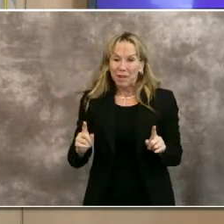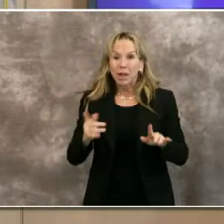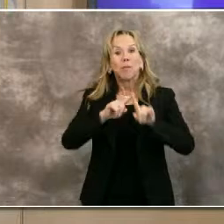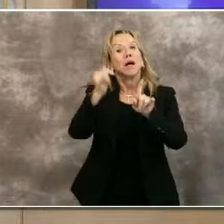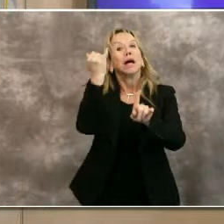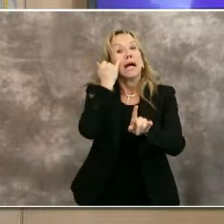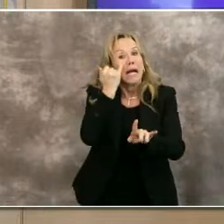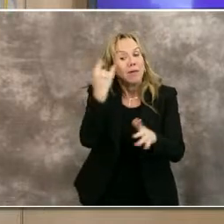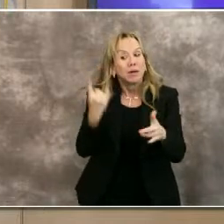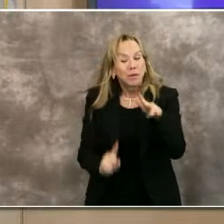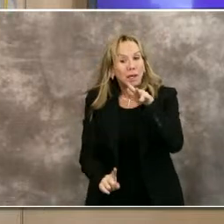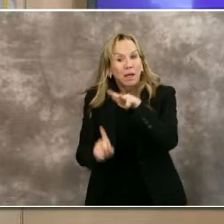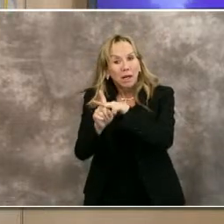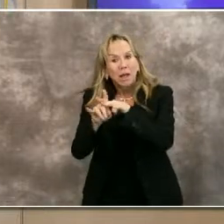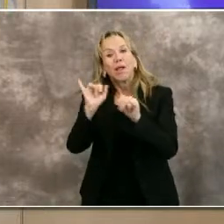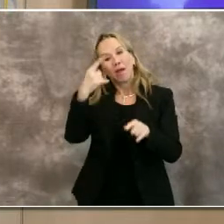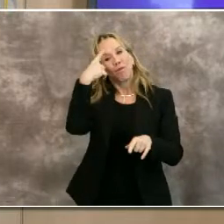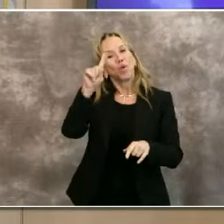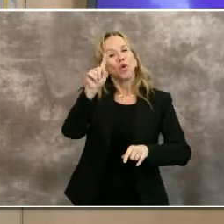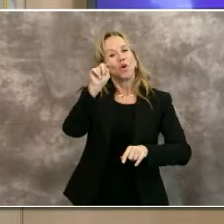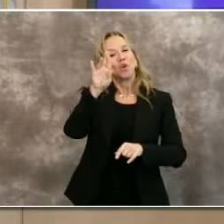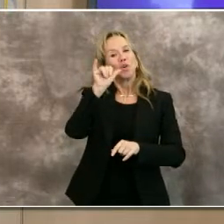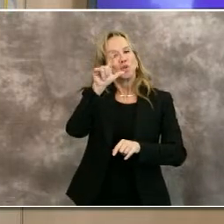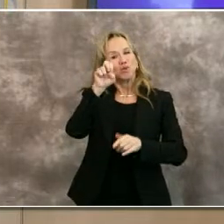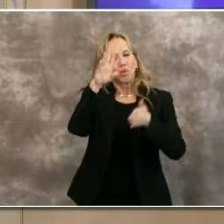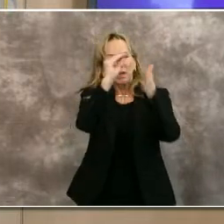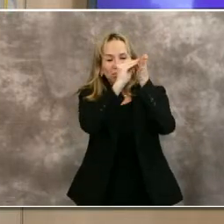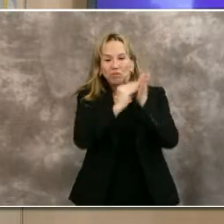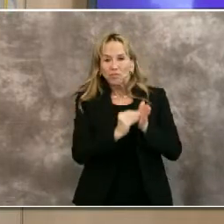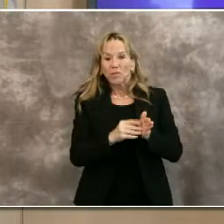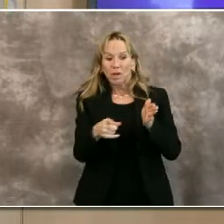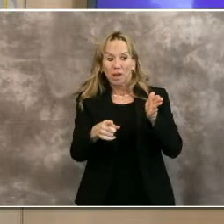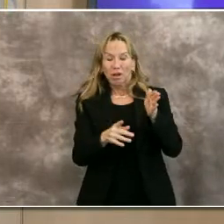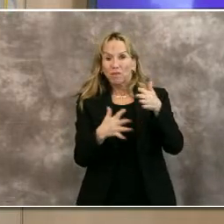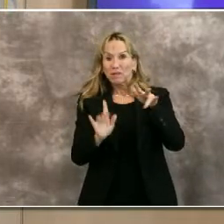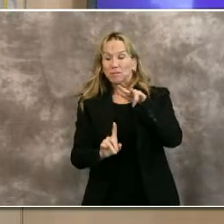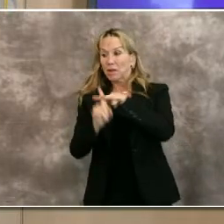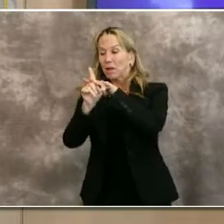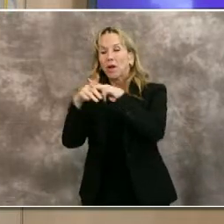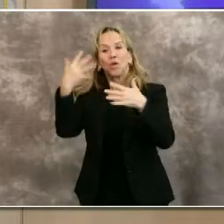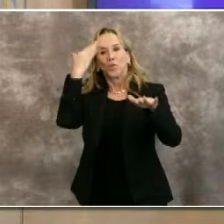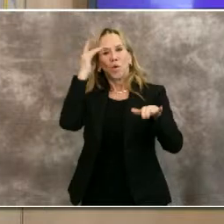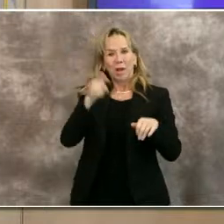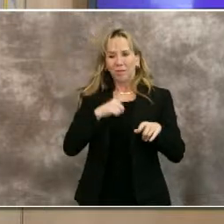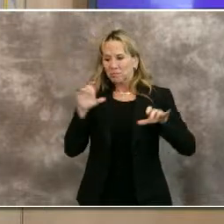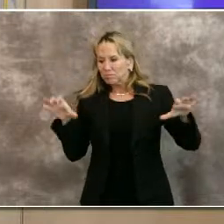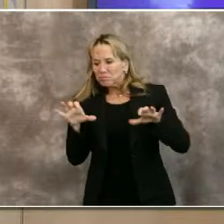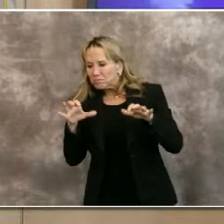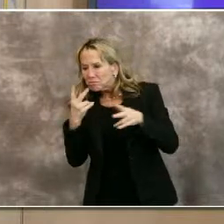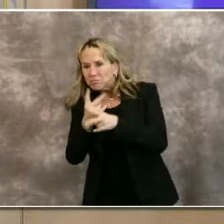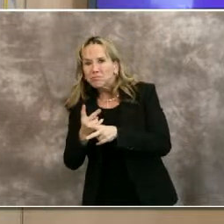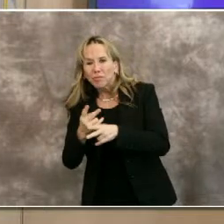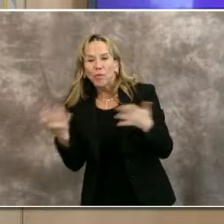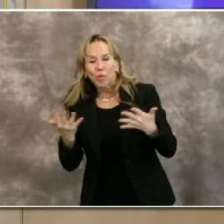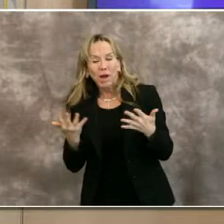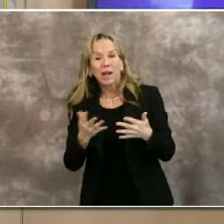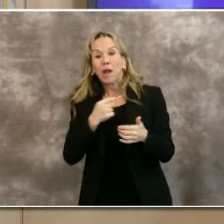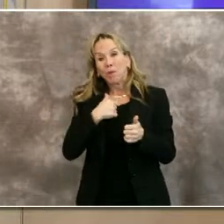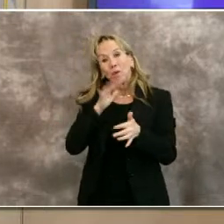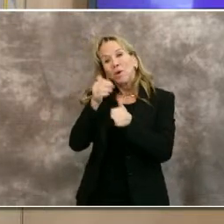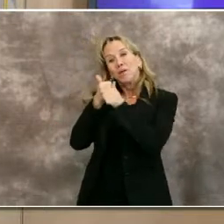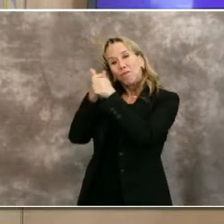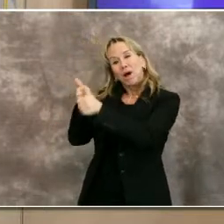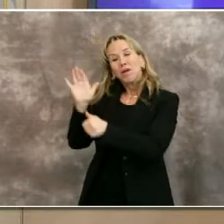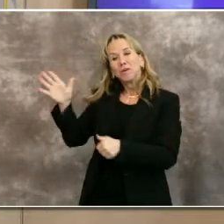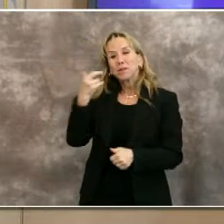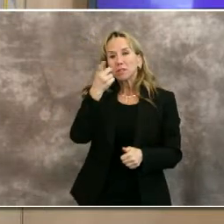we have the triggers, to tell us there's a problem, and then we will take appropriate action under Dr. Wooten's leadership based on what the data tells